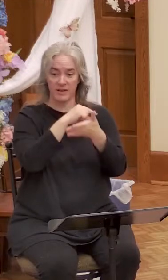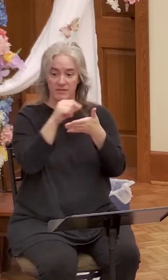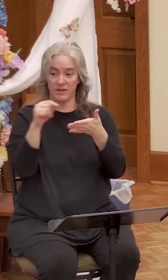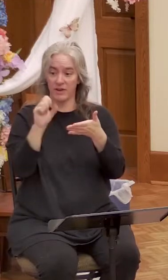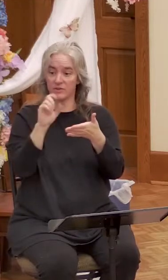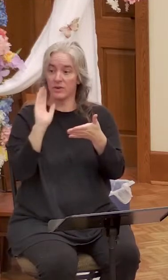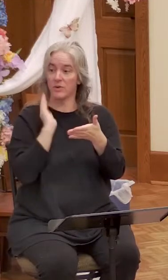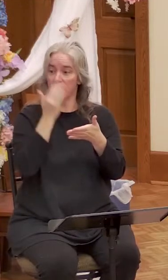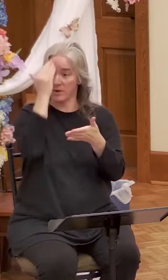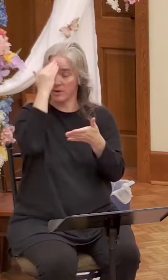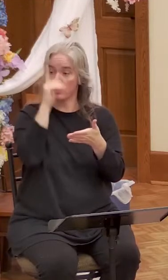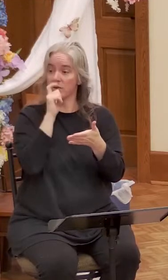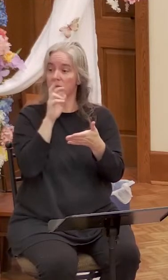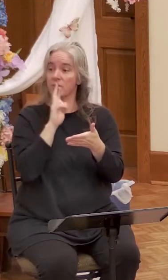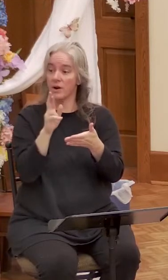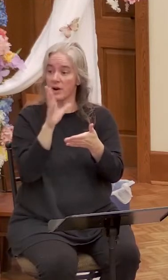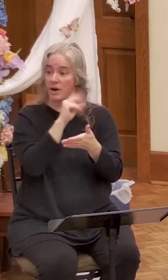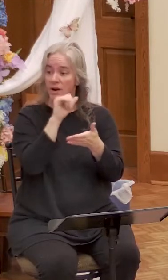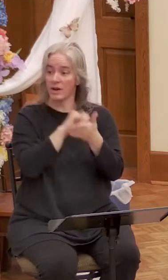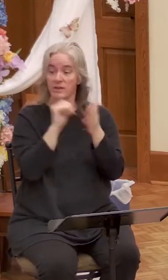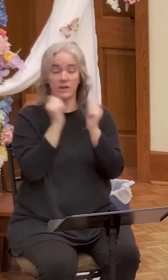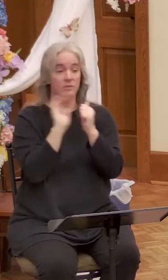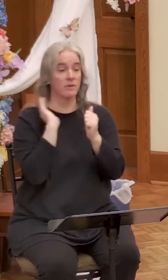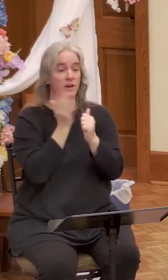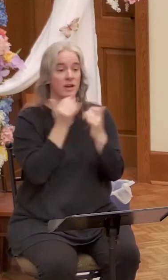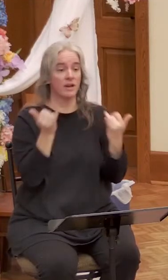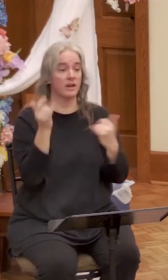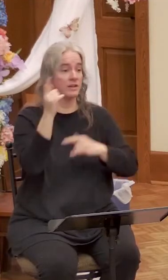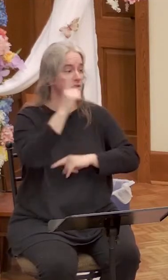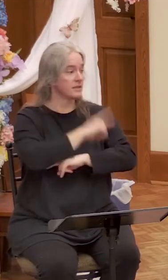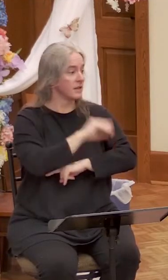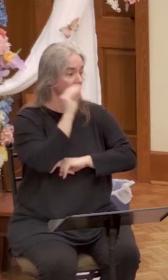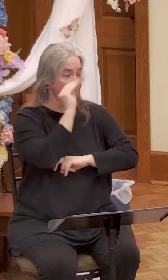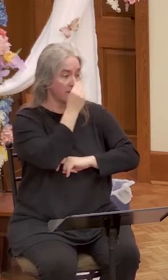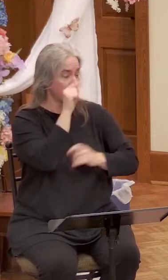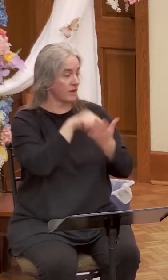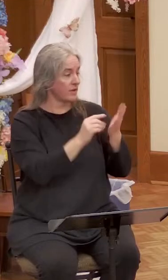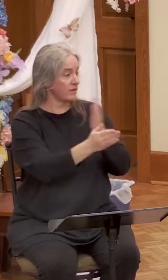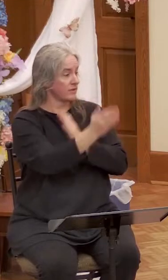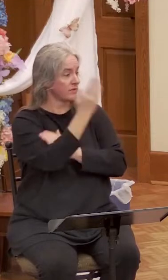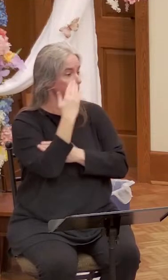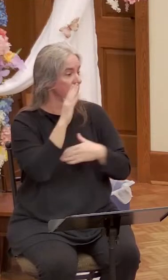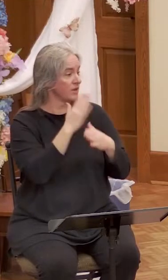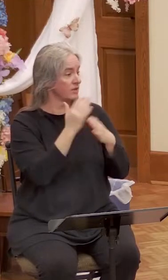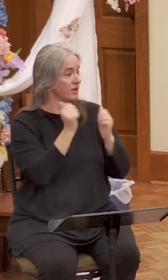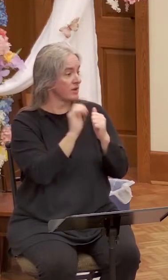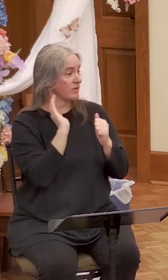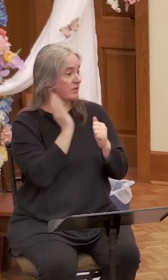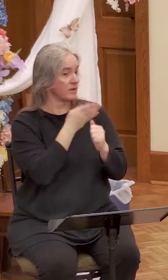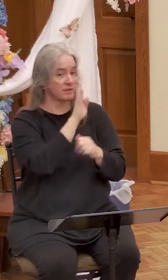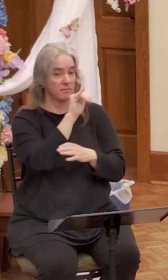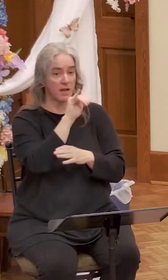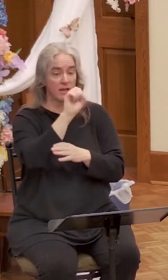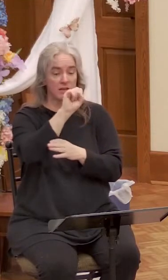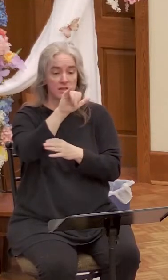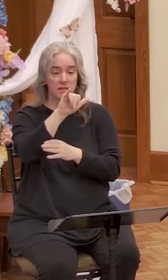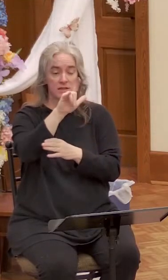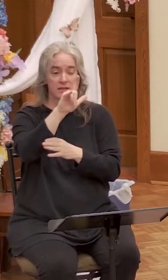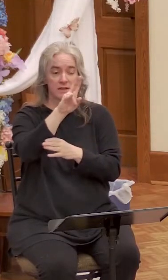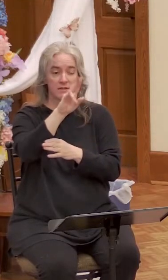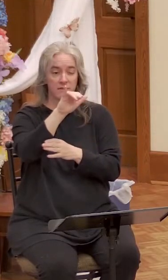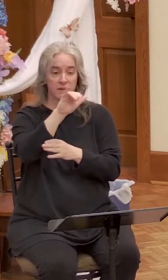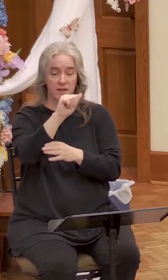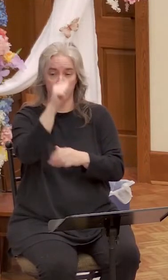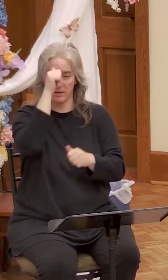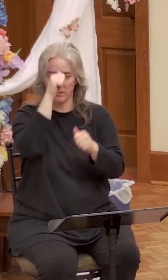know who you are and that you are with us today. Our flowers this morning are shared with us by Sylvia Selgestad in